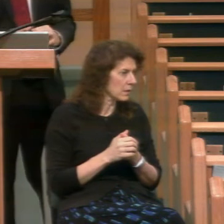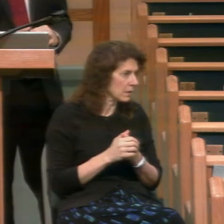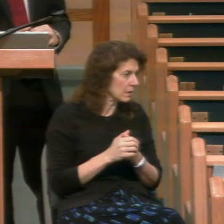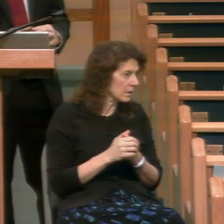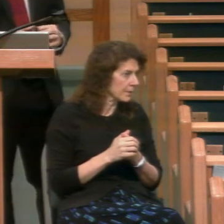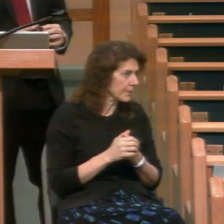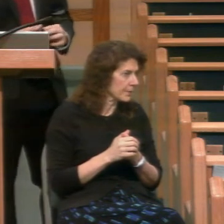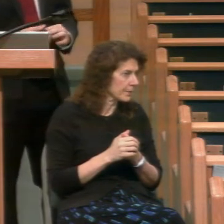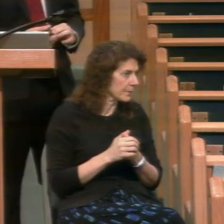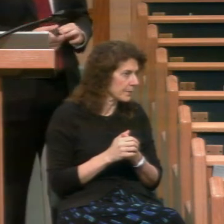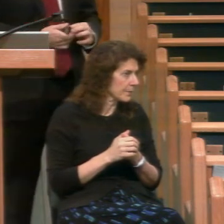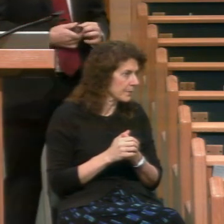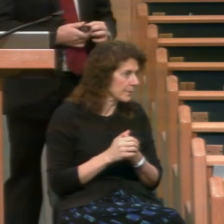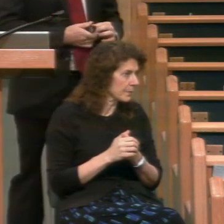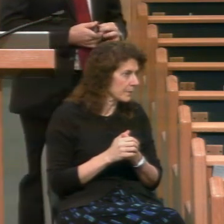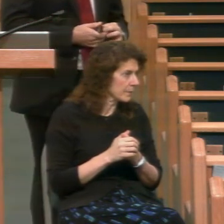So in America, that happened.